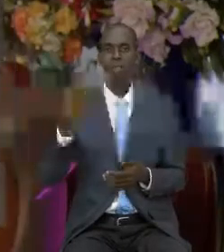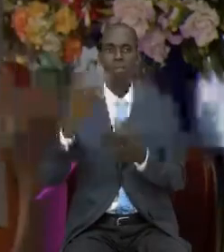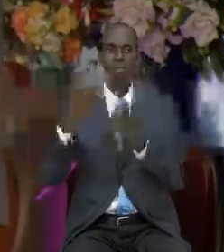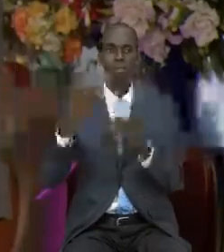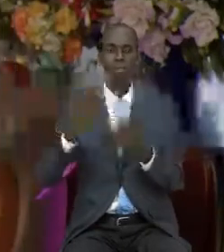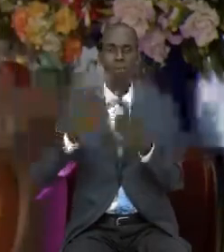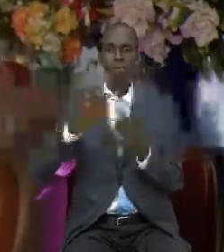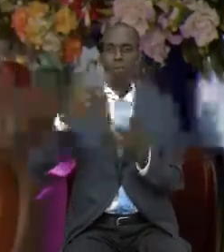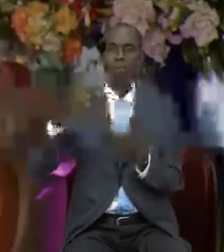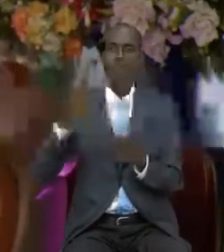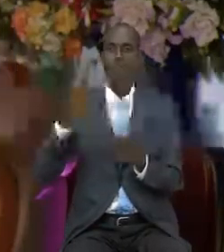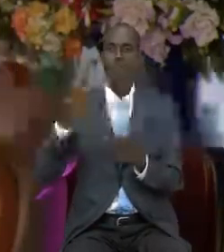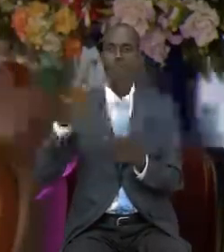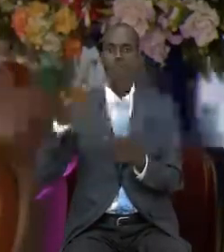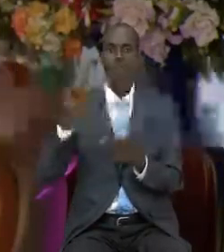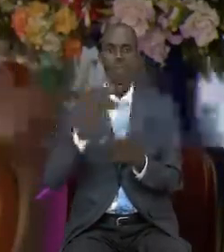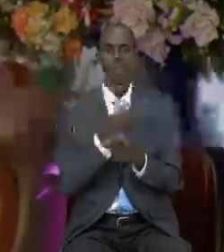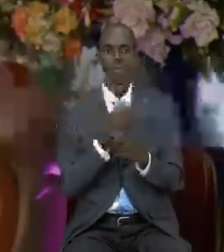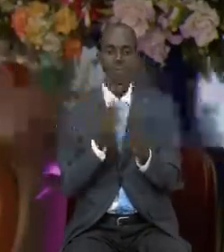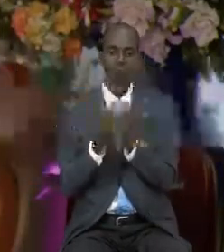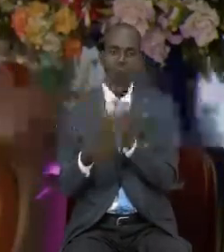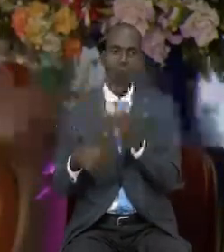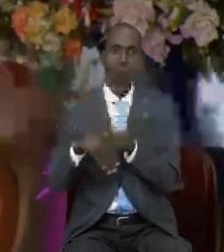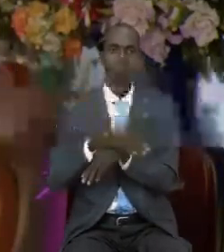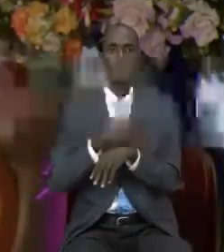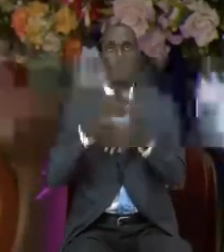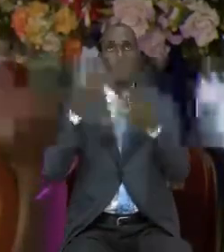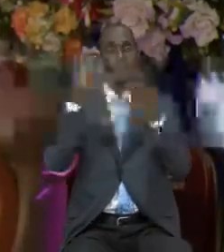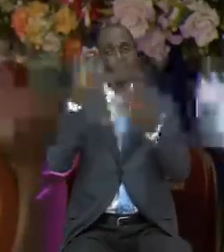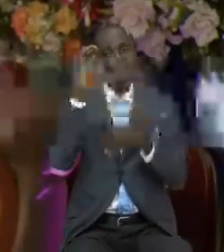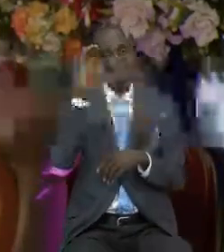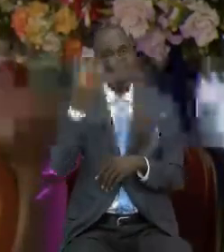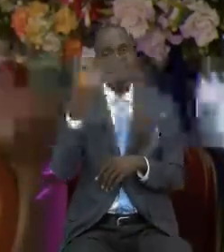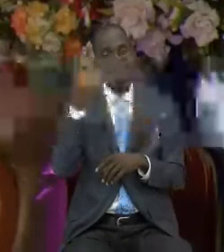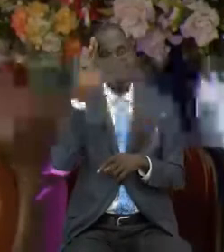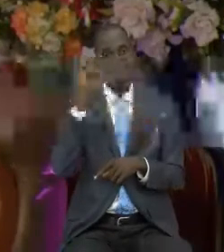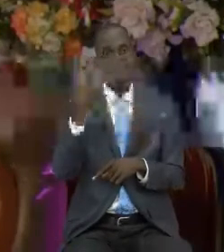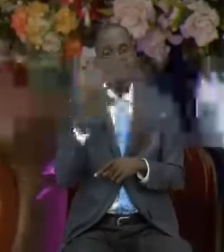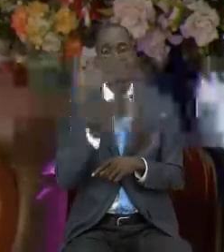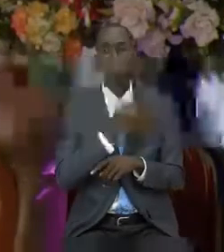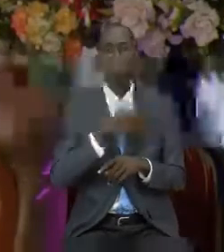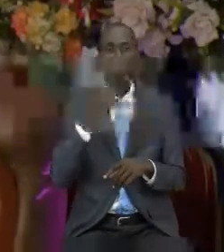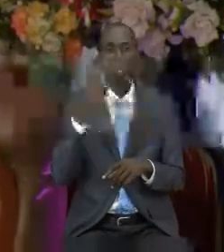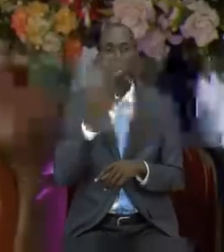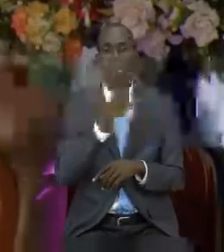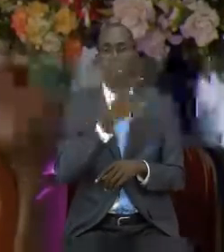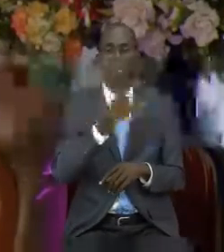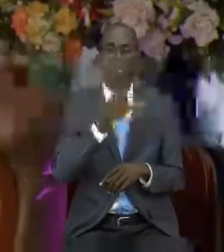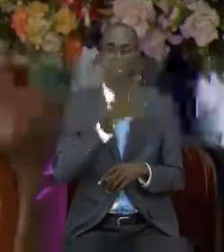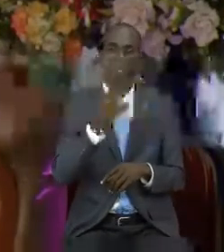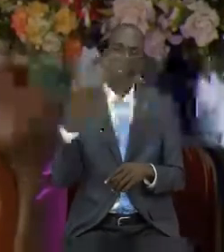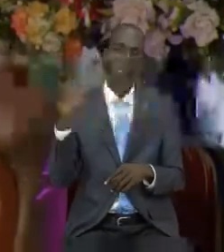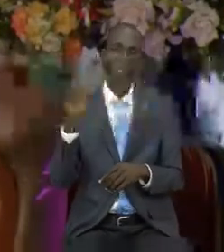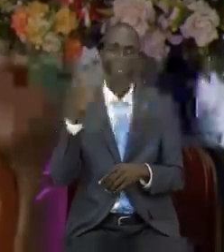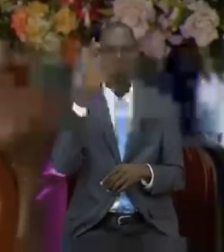passing over, he and the 300 men that were with him,